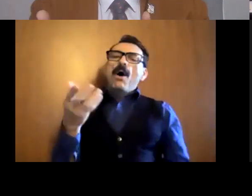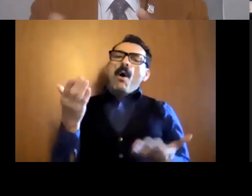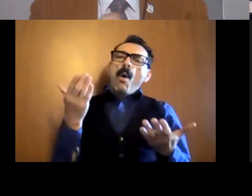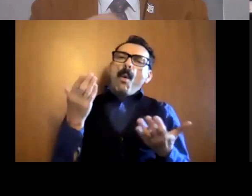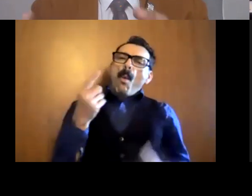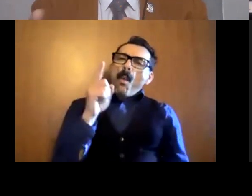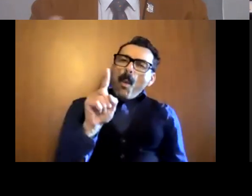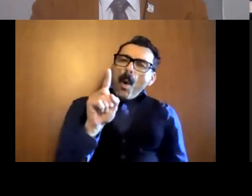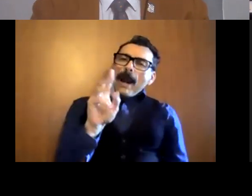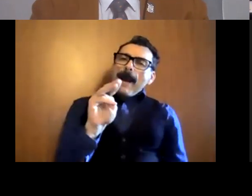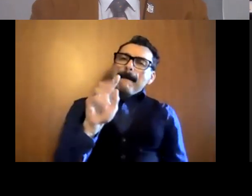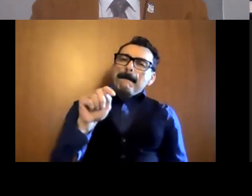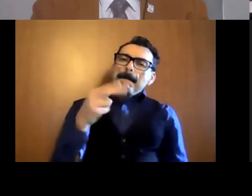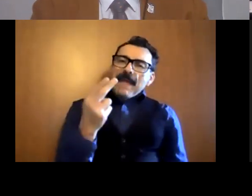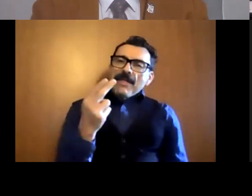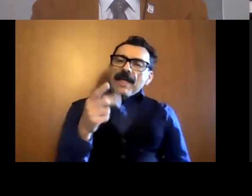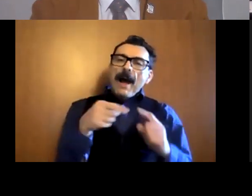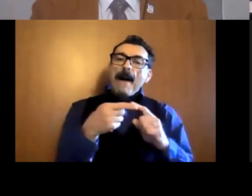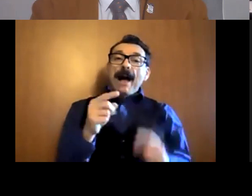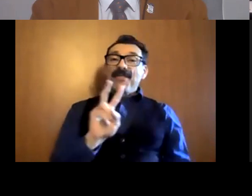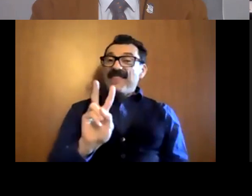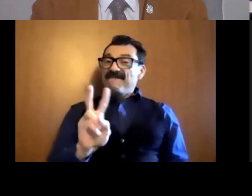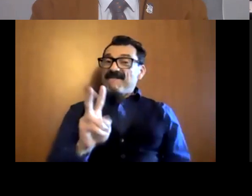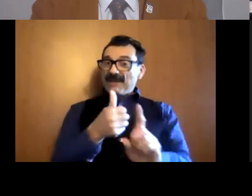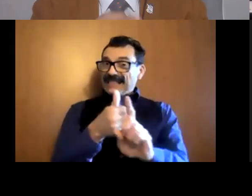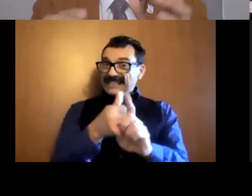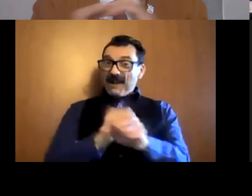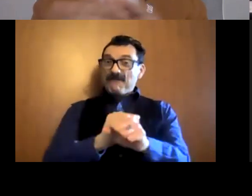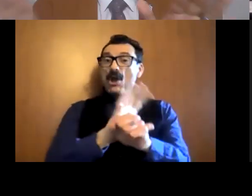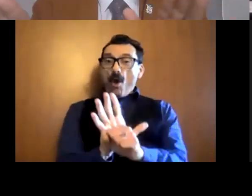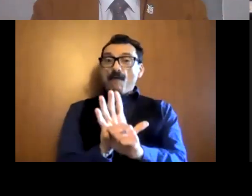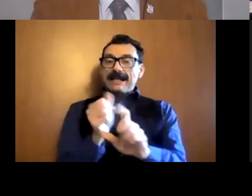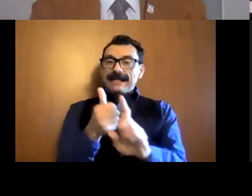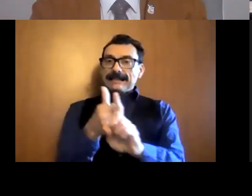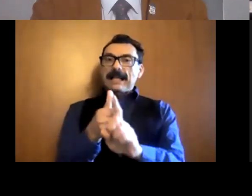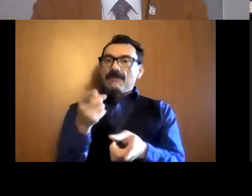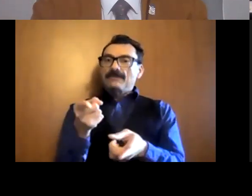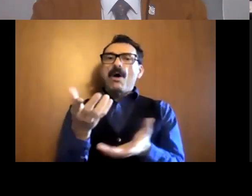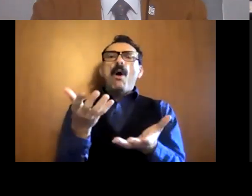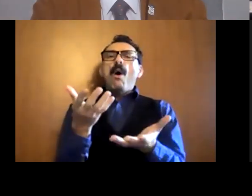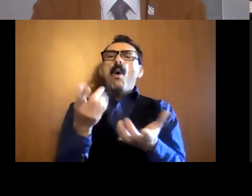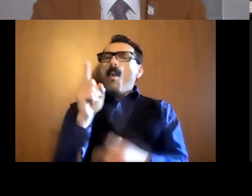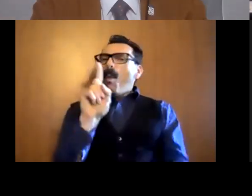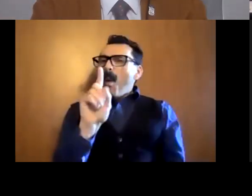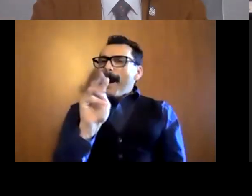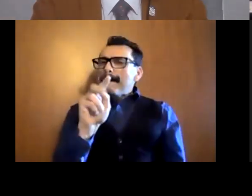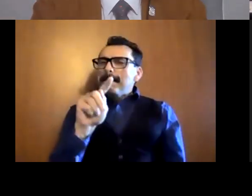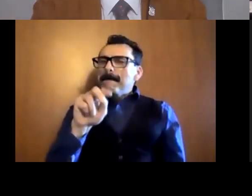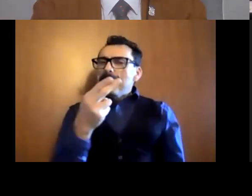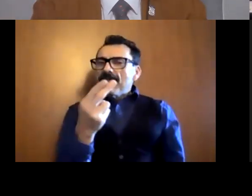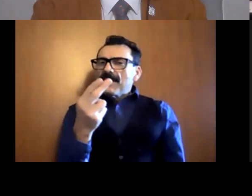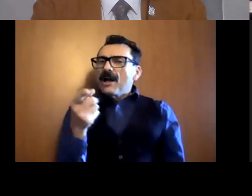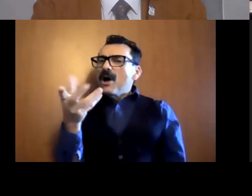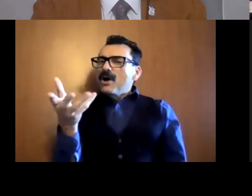virus, not the vaccine, but a myth about the virus that you would like to see eliminated? Mhm. So I just want to